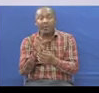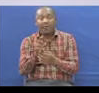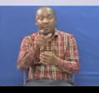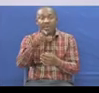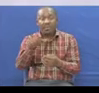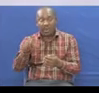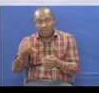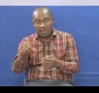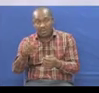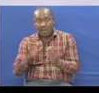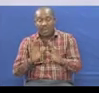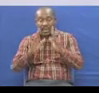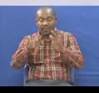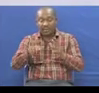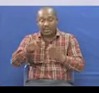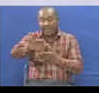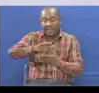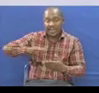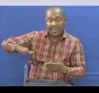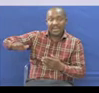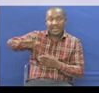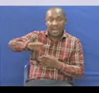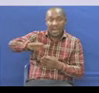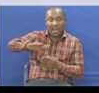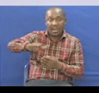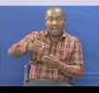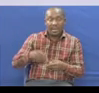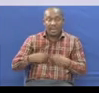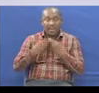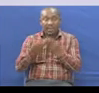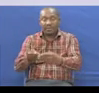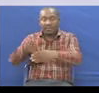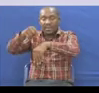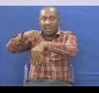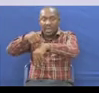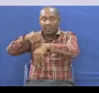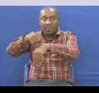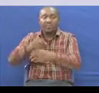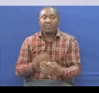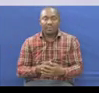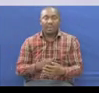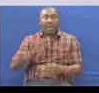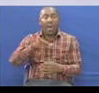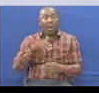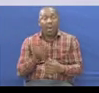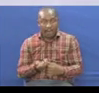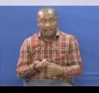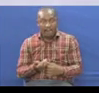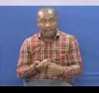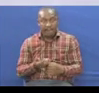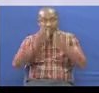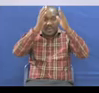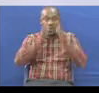living in a certain area in a given period of time. Or a human population,